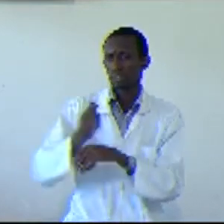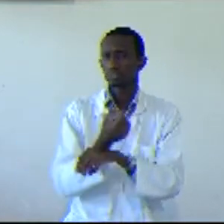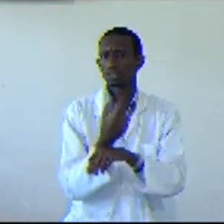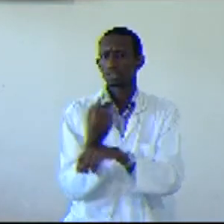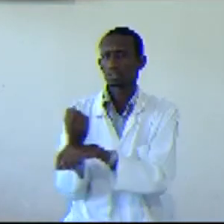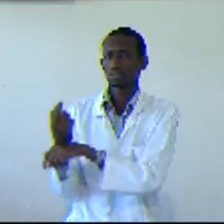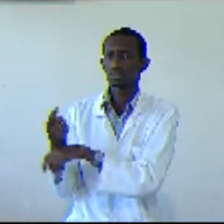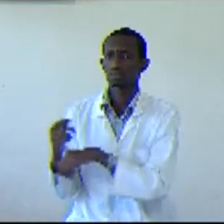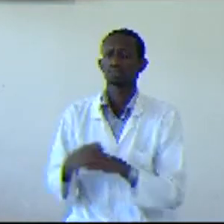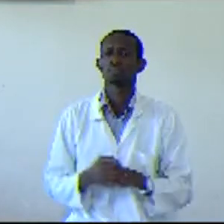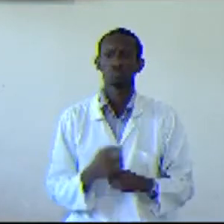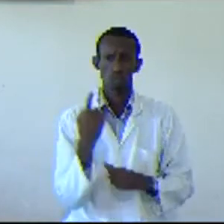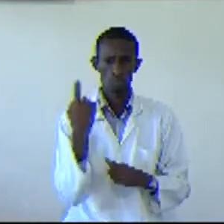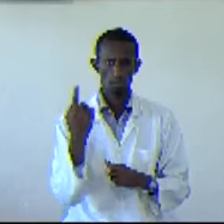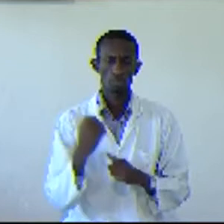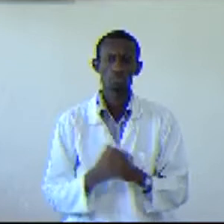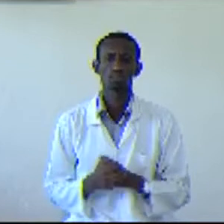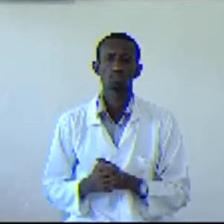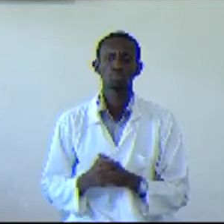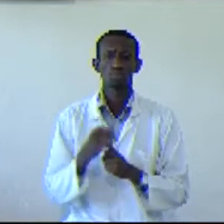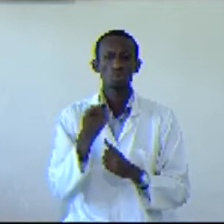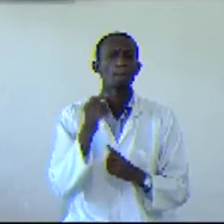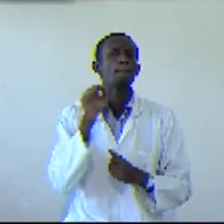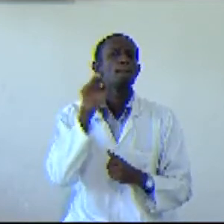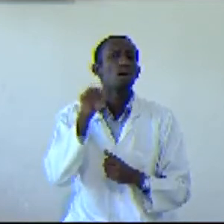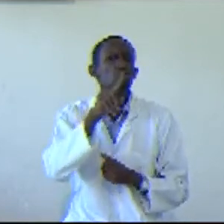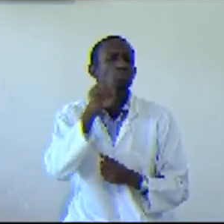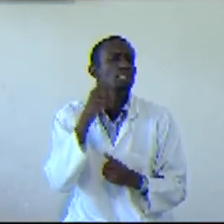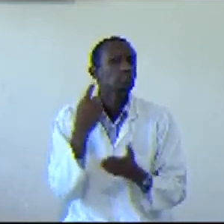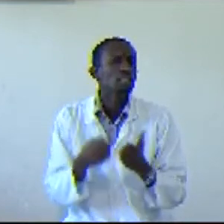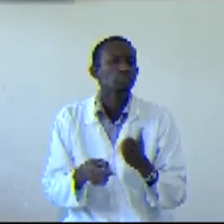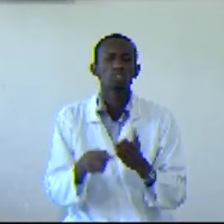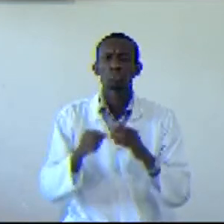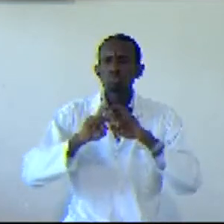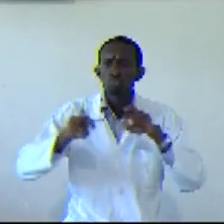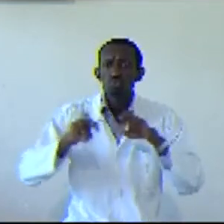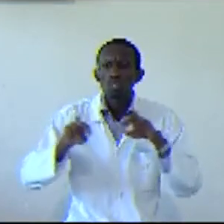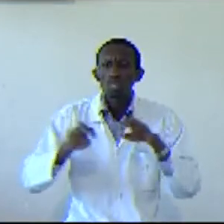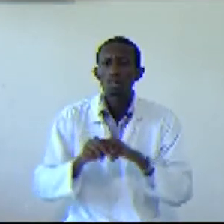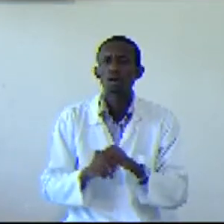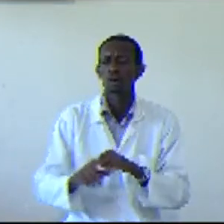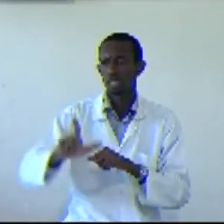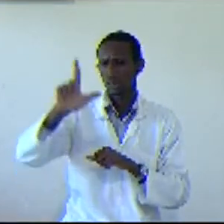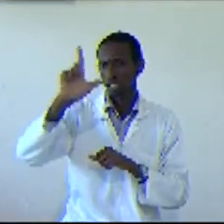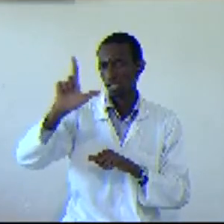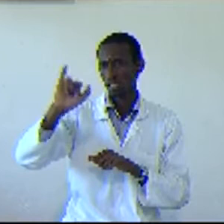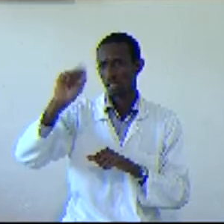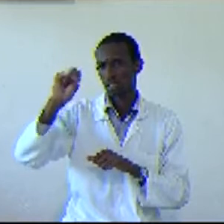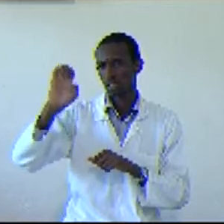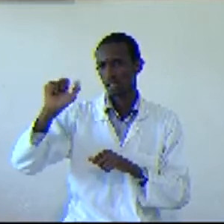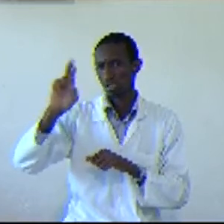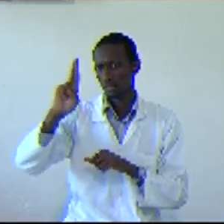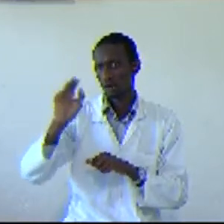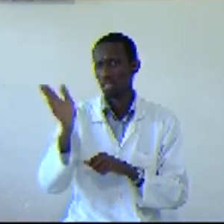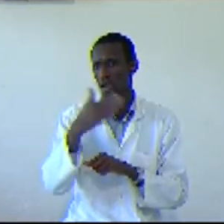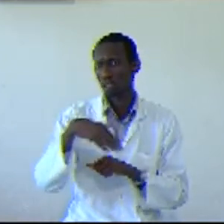formula. So because we were asked to find the linear momentum. What is this linear momentum? And